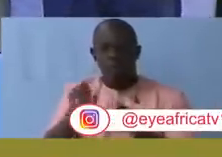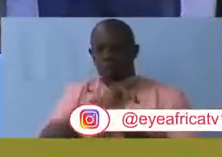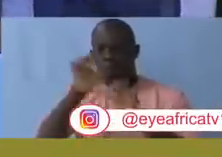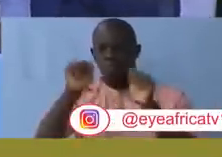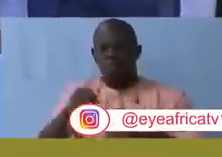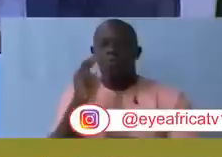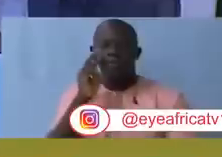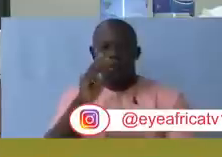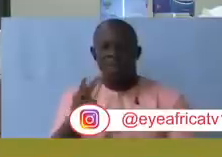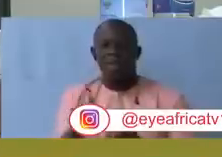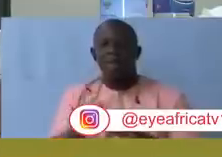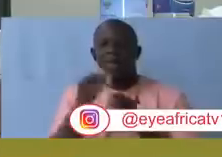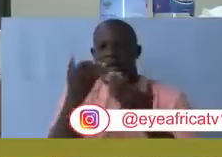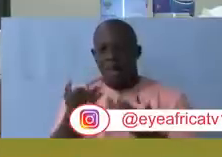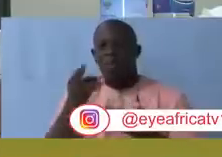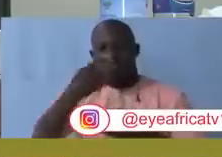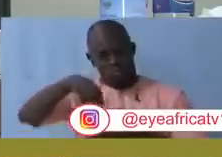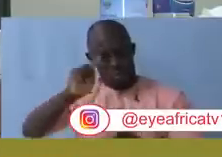you have tested,